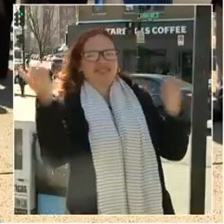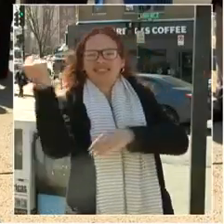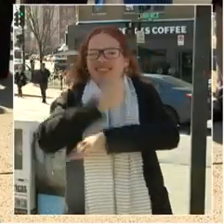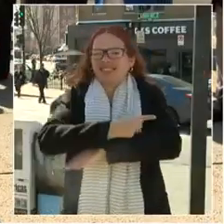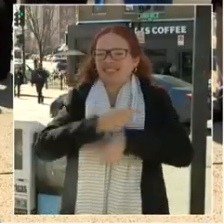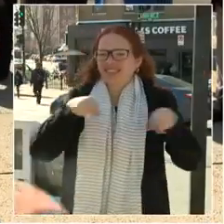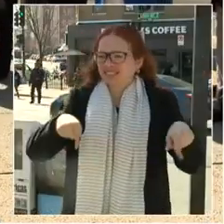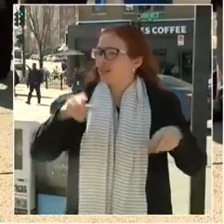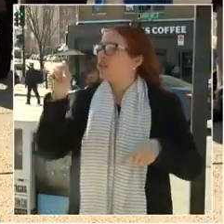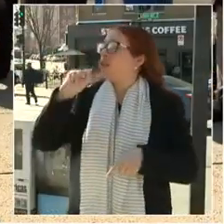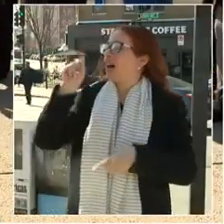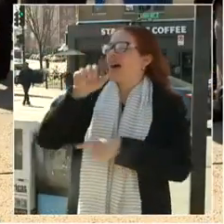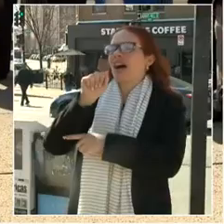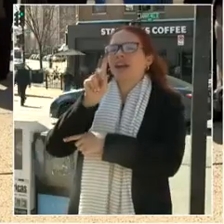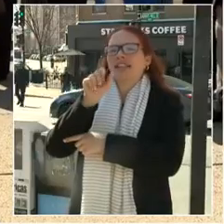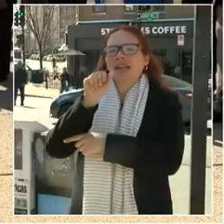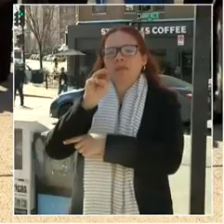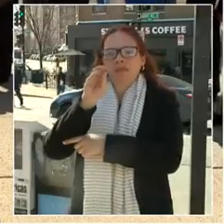in Ward 1.